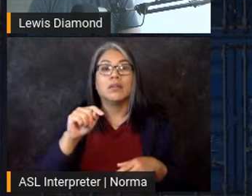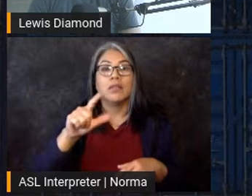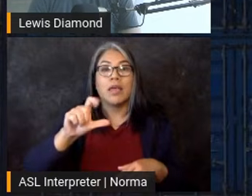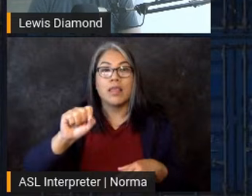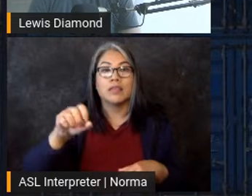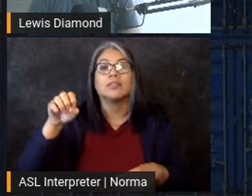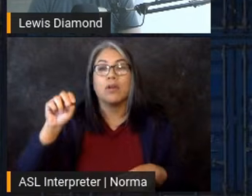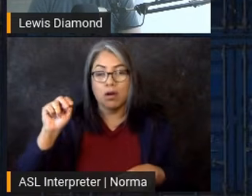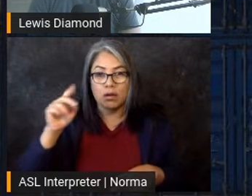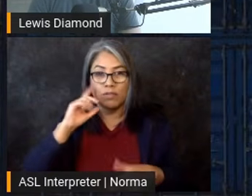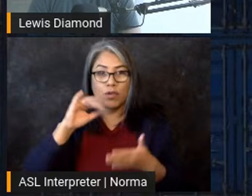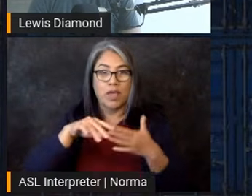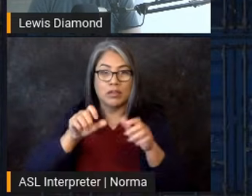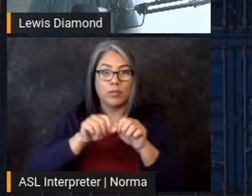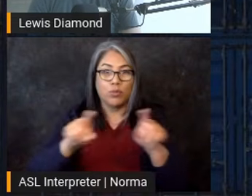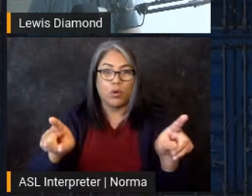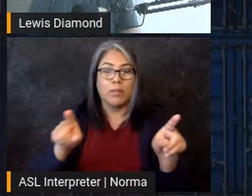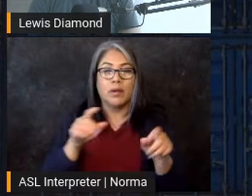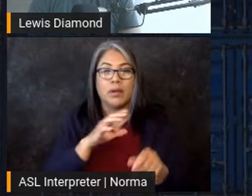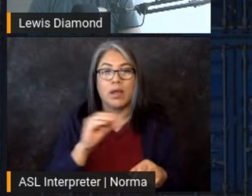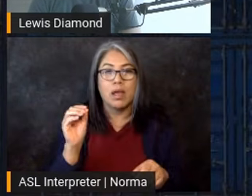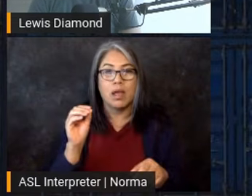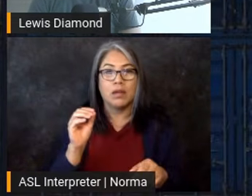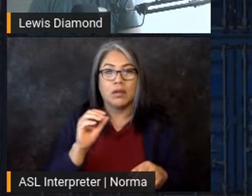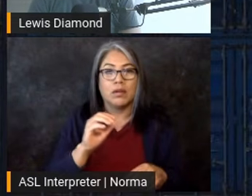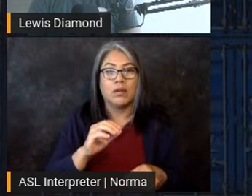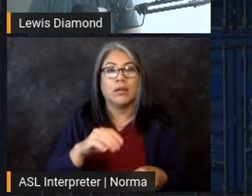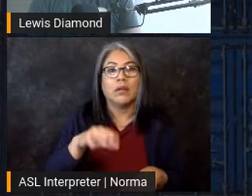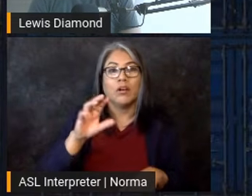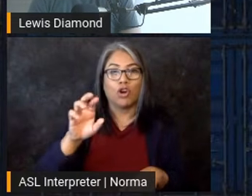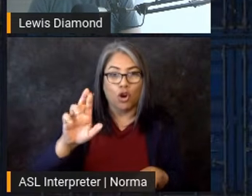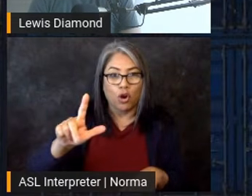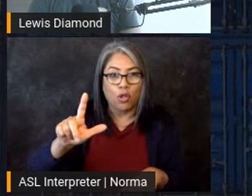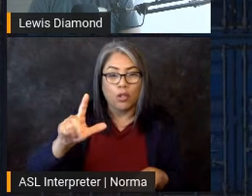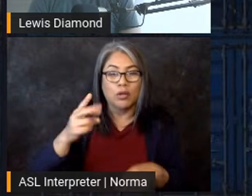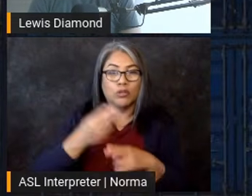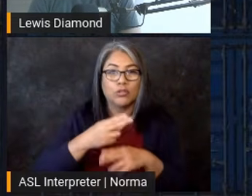that deployment and curl using HTTPS.